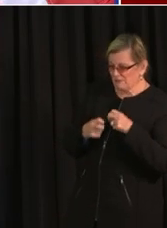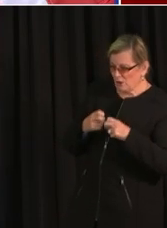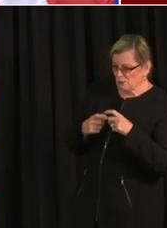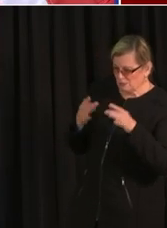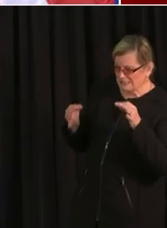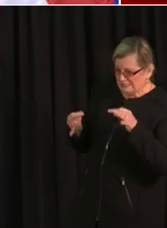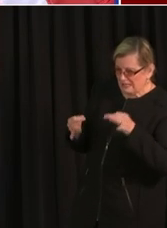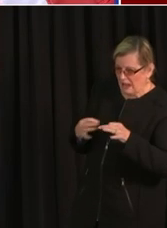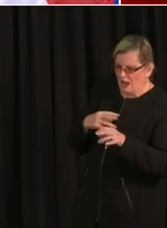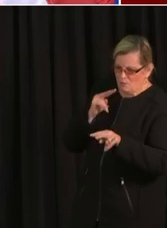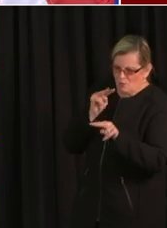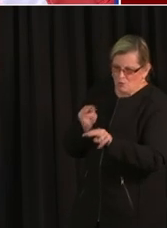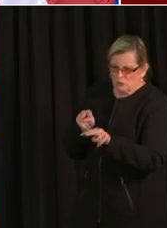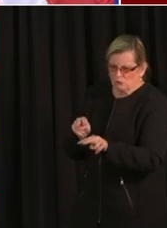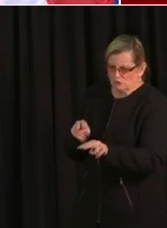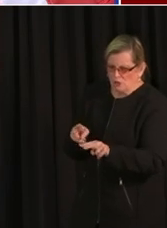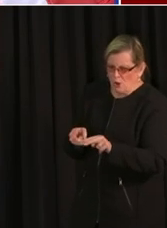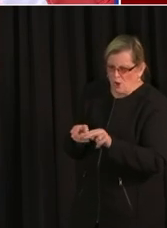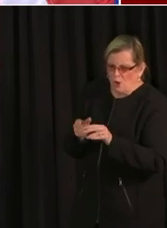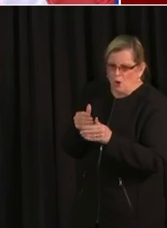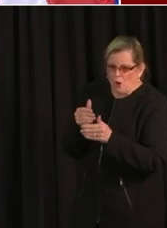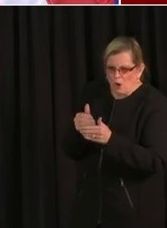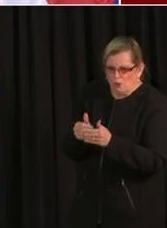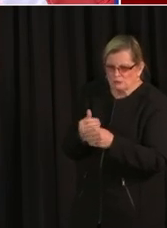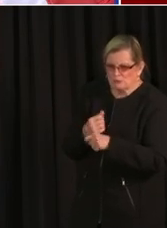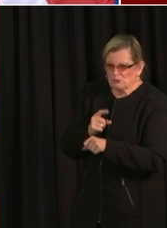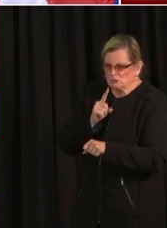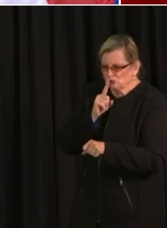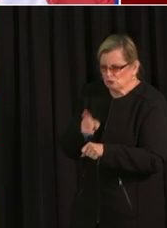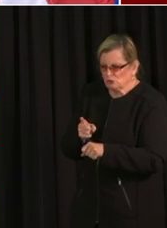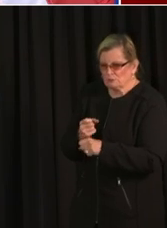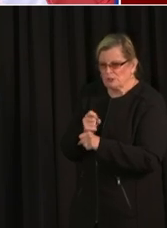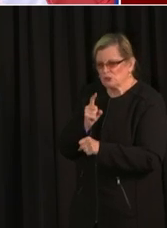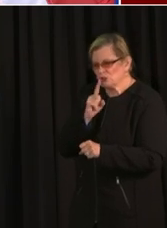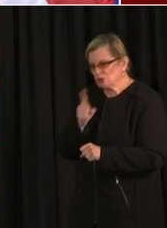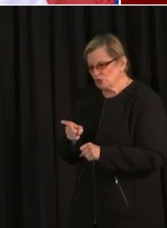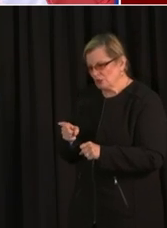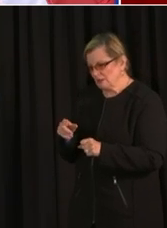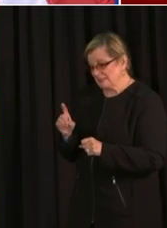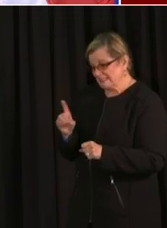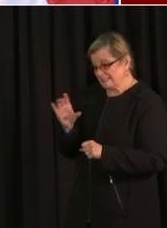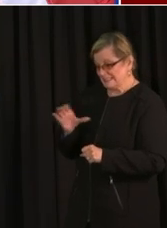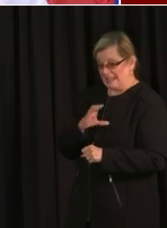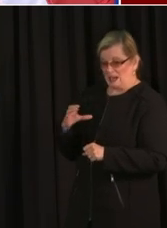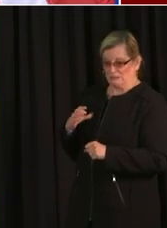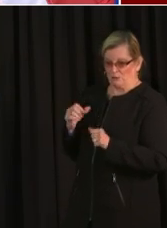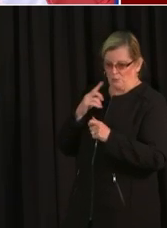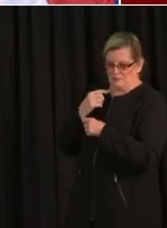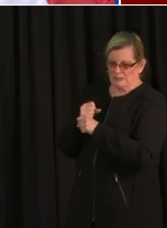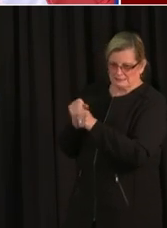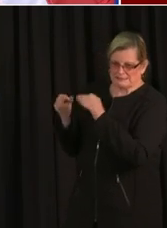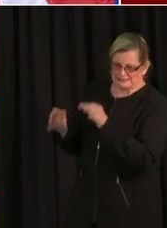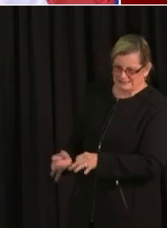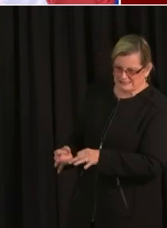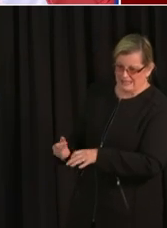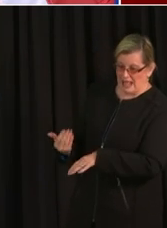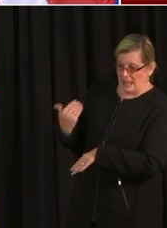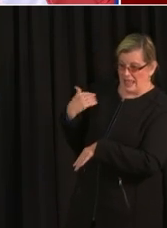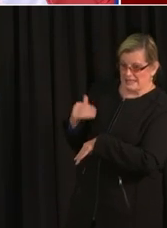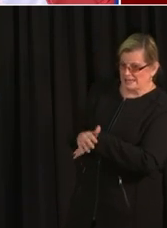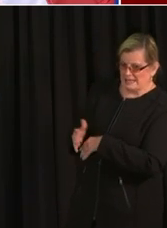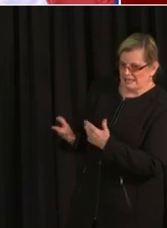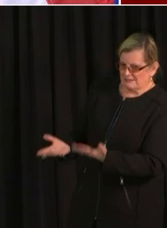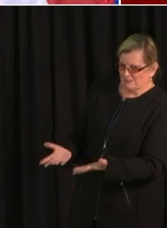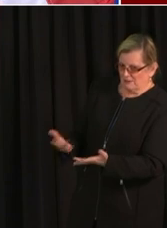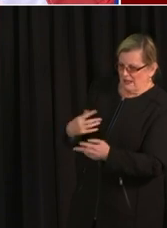what the increased spending that the council finally decided on yesterday. And I